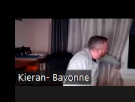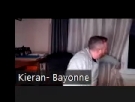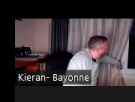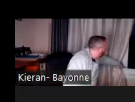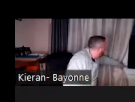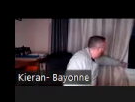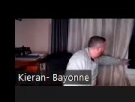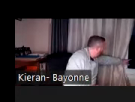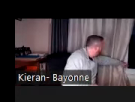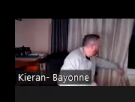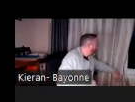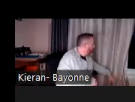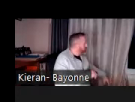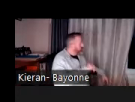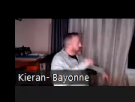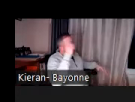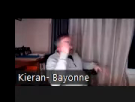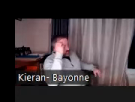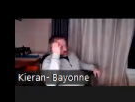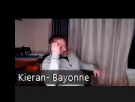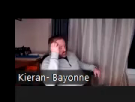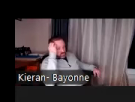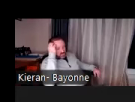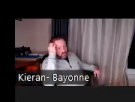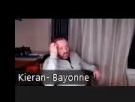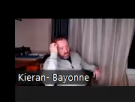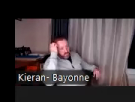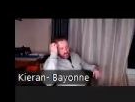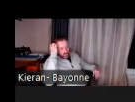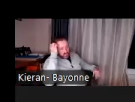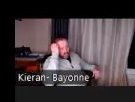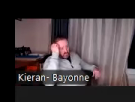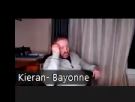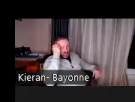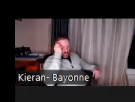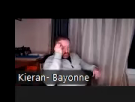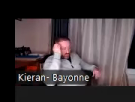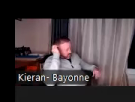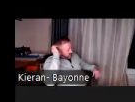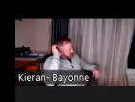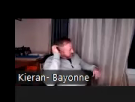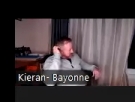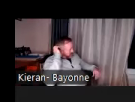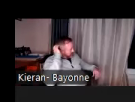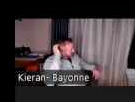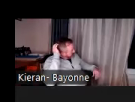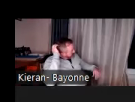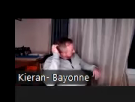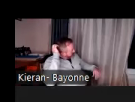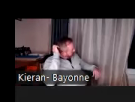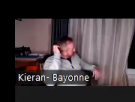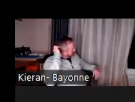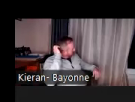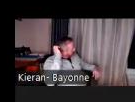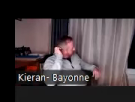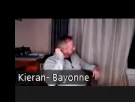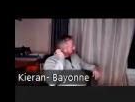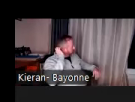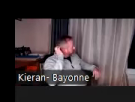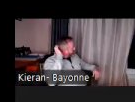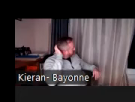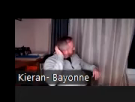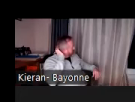3 proposes a continuous barrier that runs along the whole entire coast. This is more or